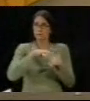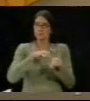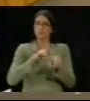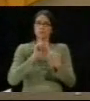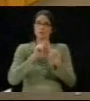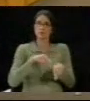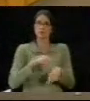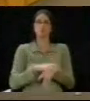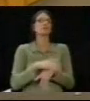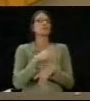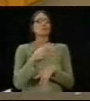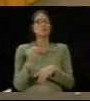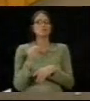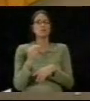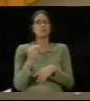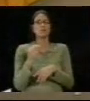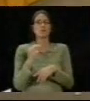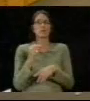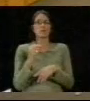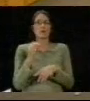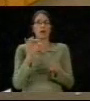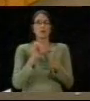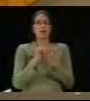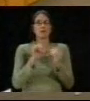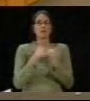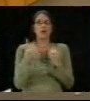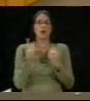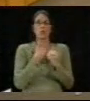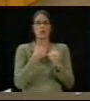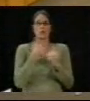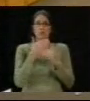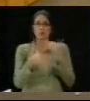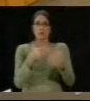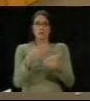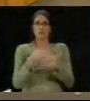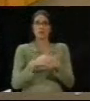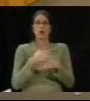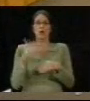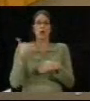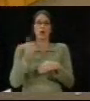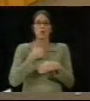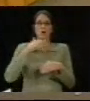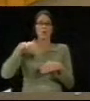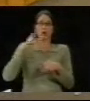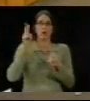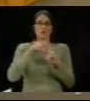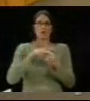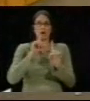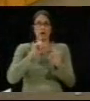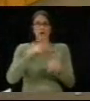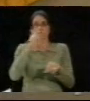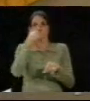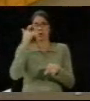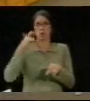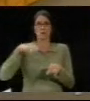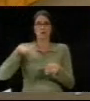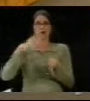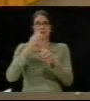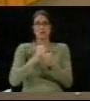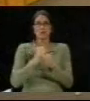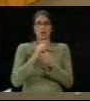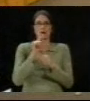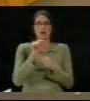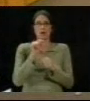answer, and so that's the way we've been proceeding. We have yet to file an answer because we've yet to receive the transcript.